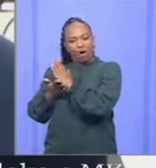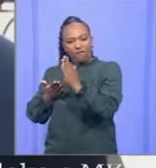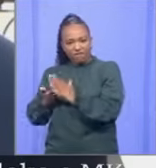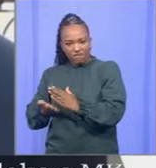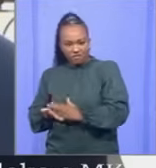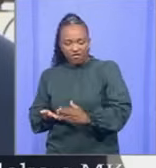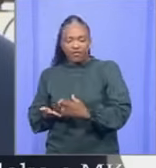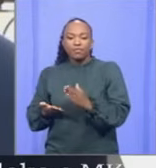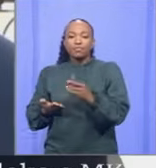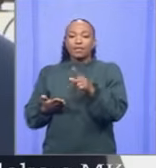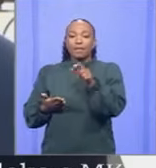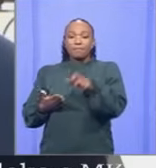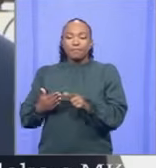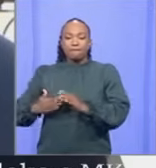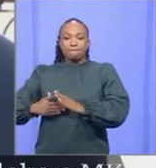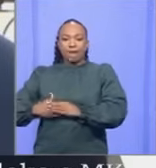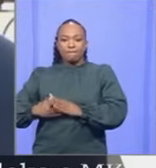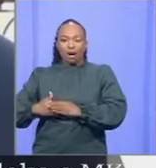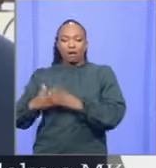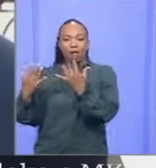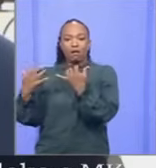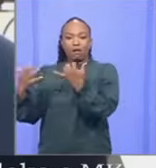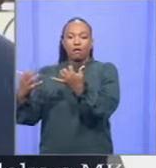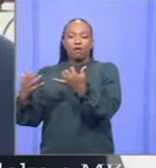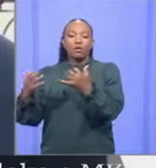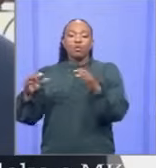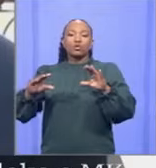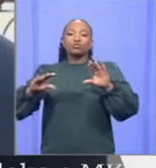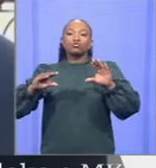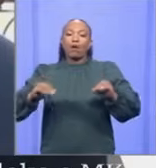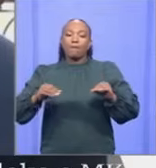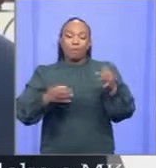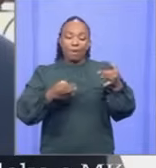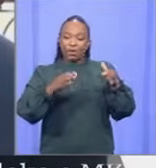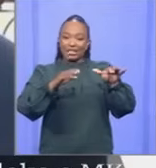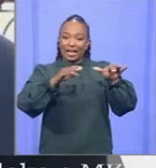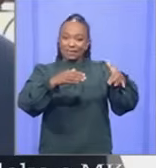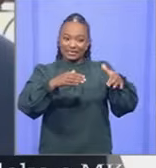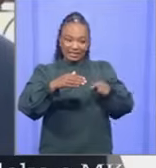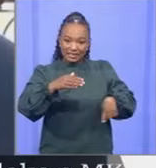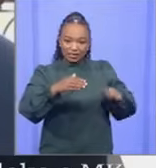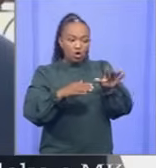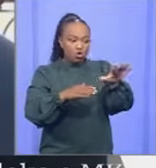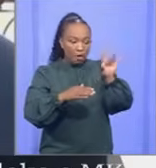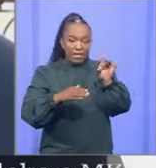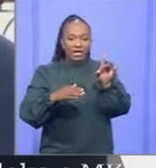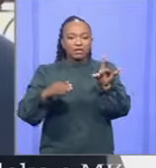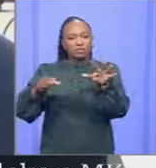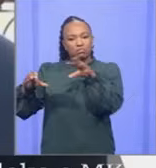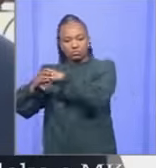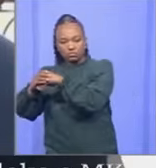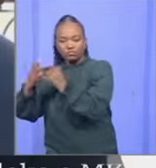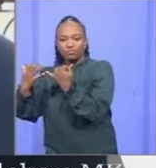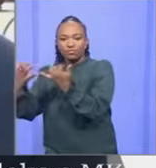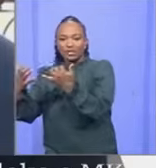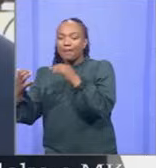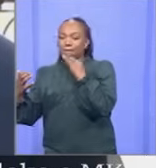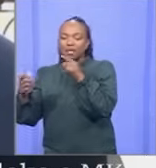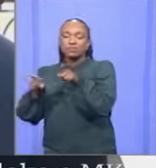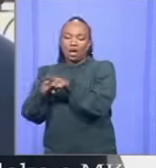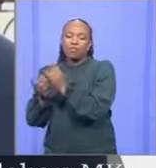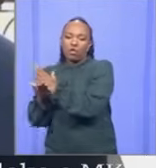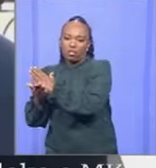of the National Assembly if they cease to be a member of the party that nominated them to the National Assembly. Simultaneously,